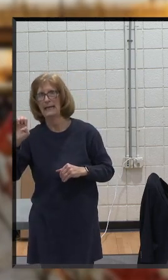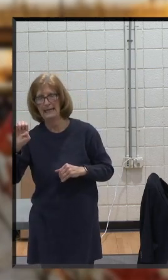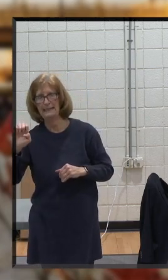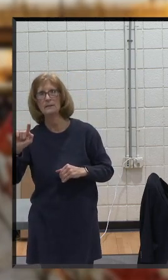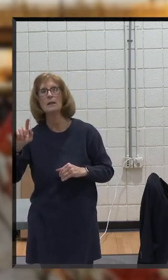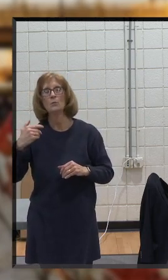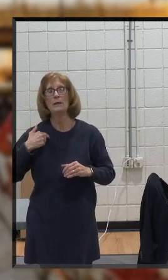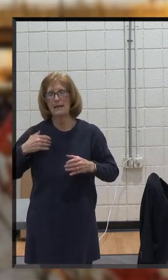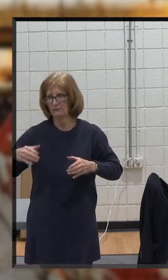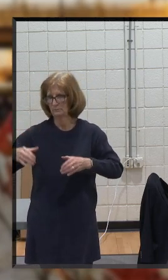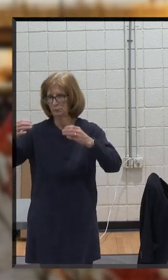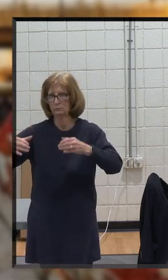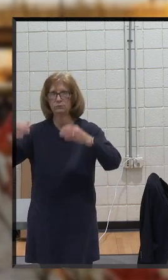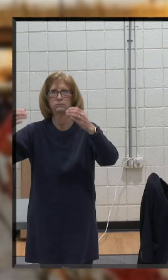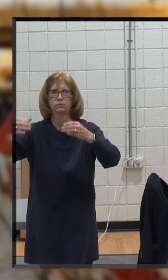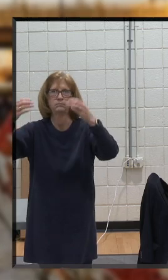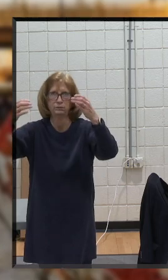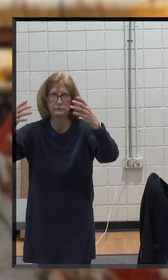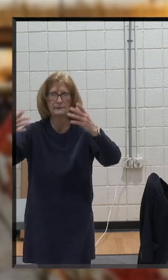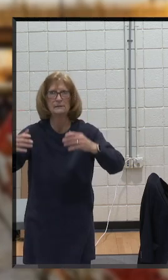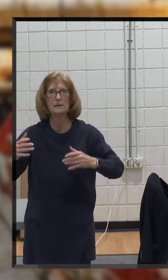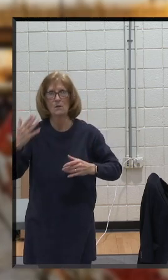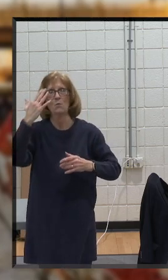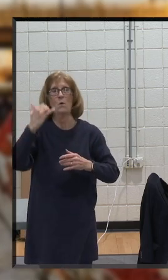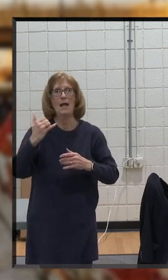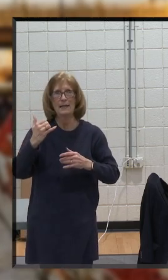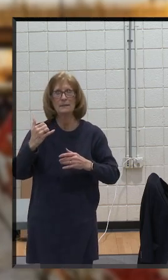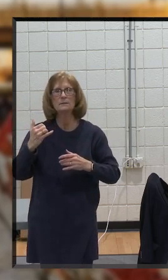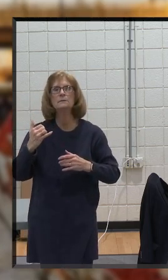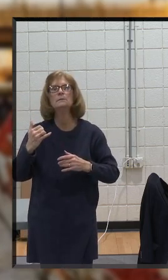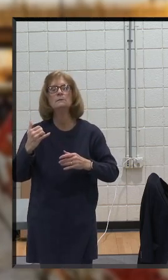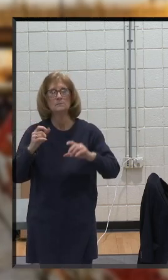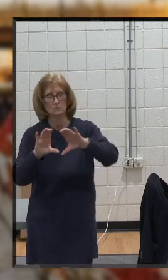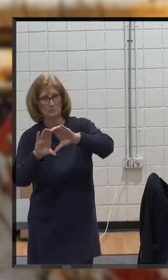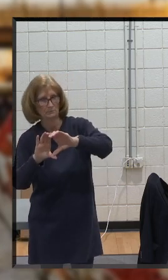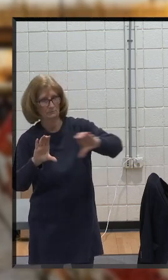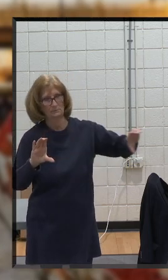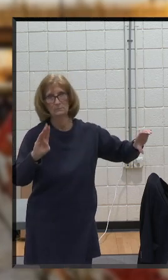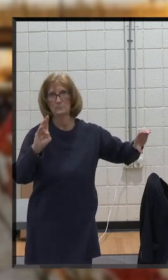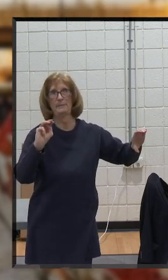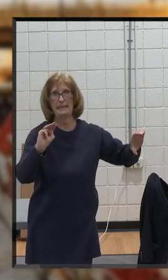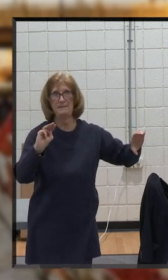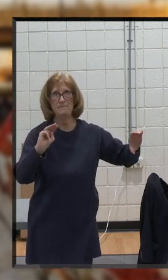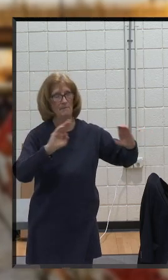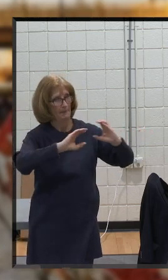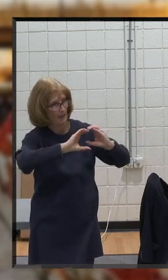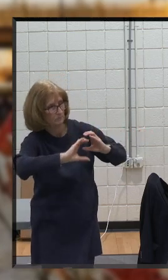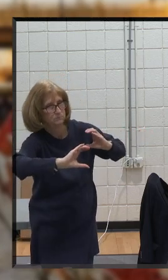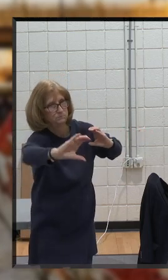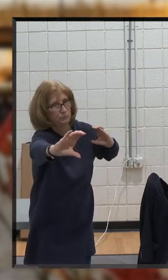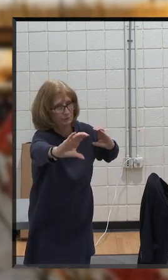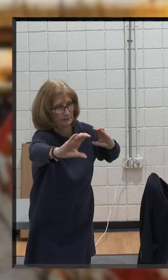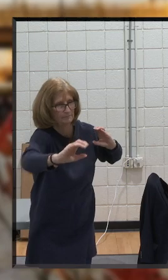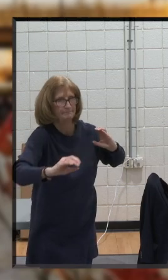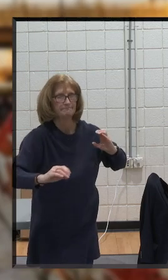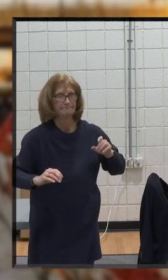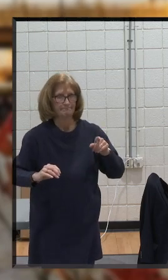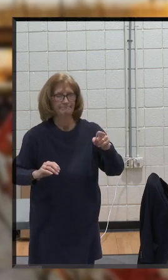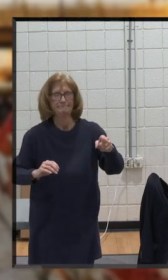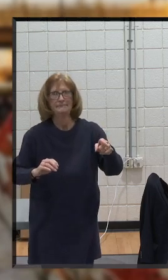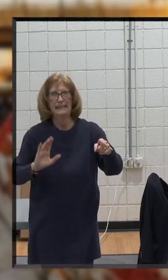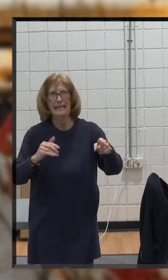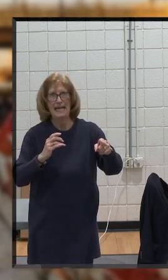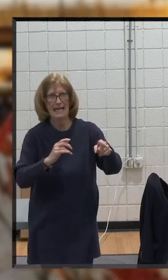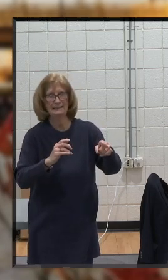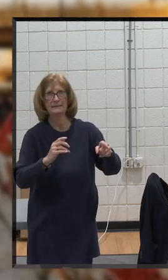just over one portion of the bridge because one of the floor beams, which are members that run across the bridge, it has some